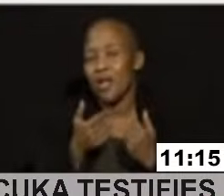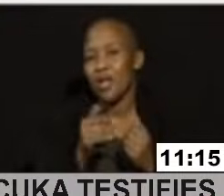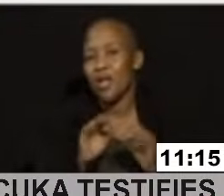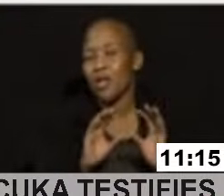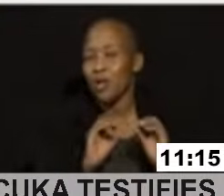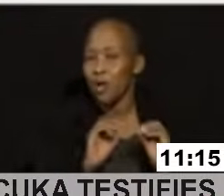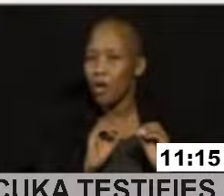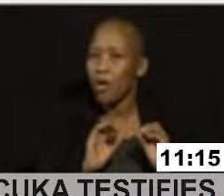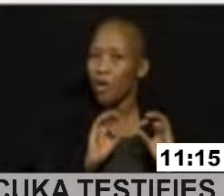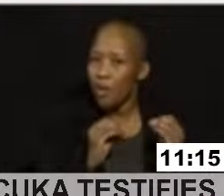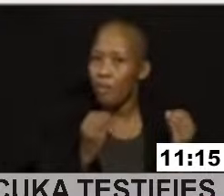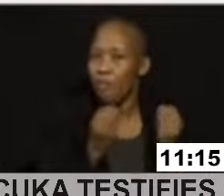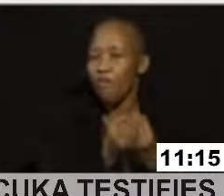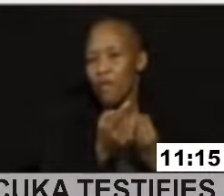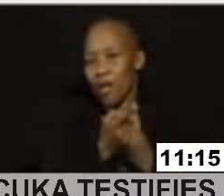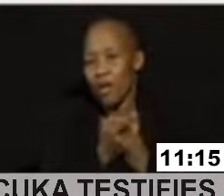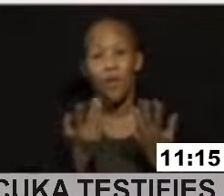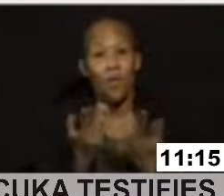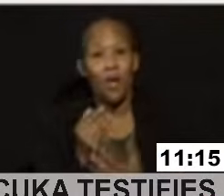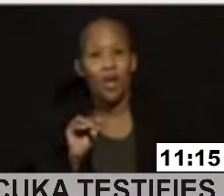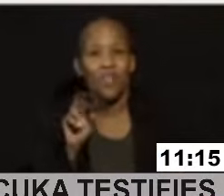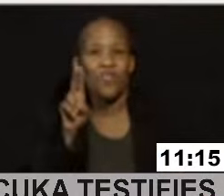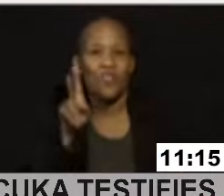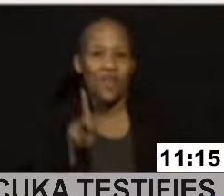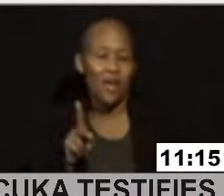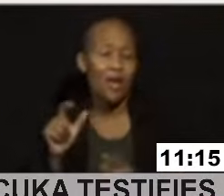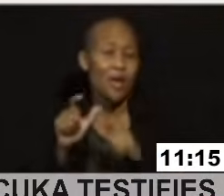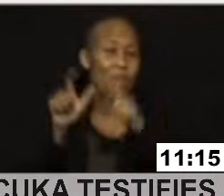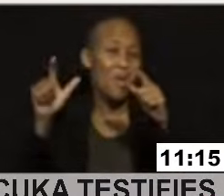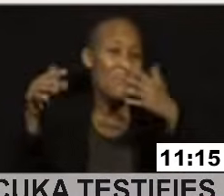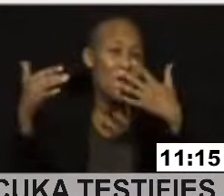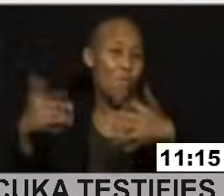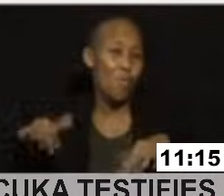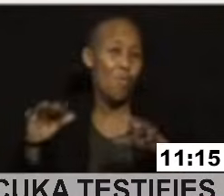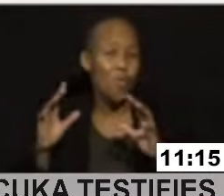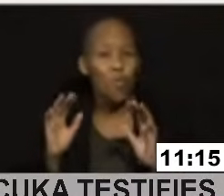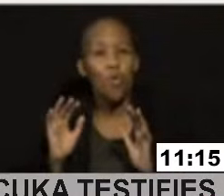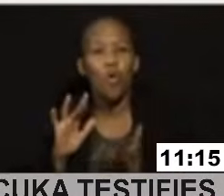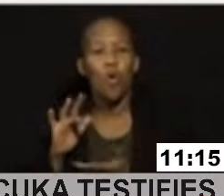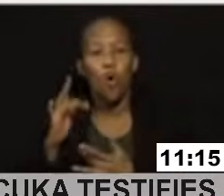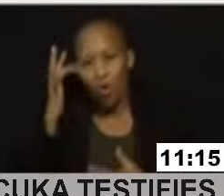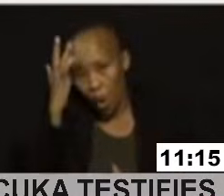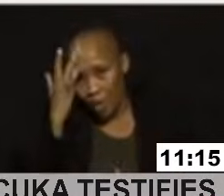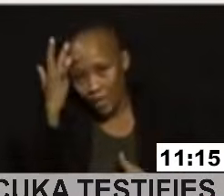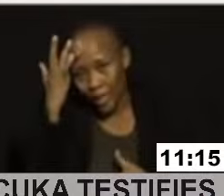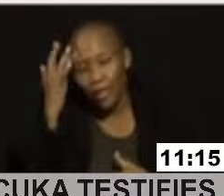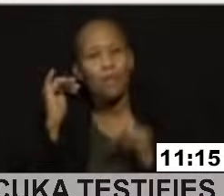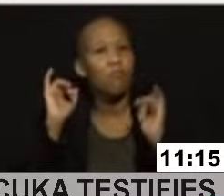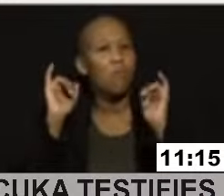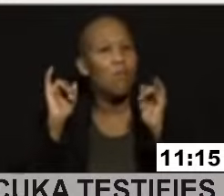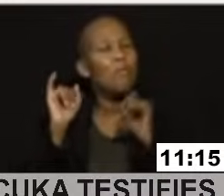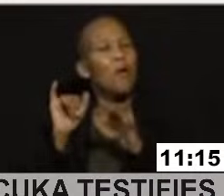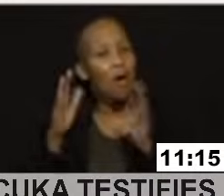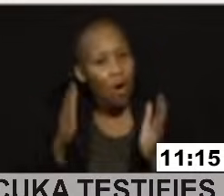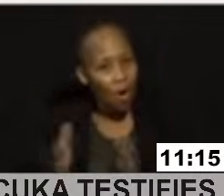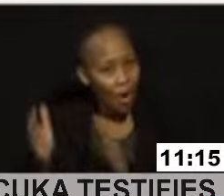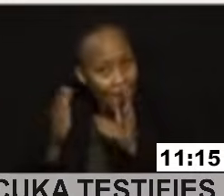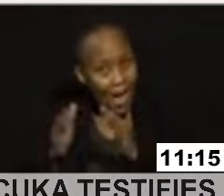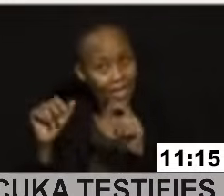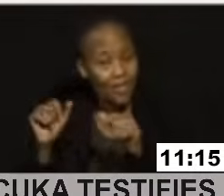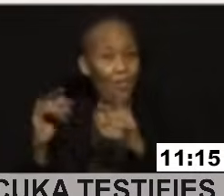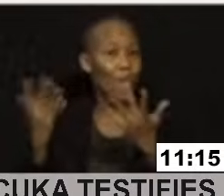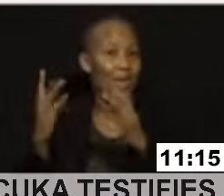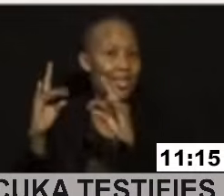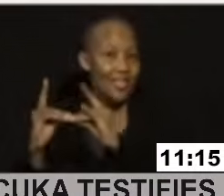had organized a big concert at Wembley Stadium. We decided to do the same thing. I was